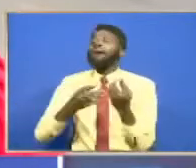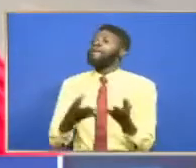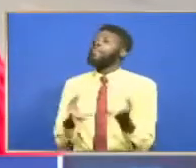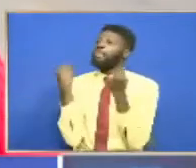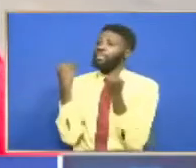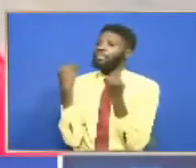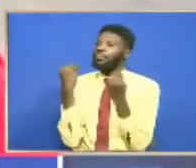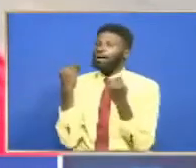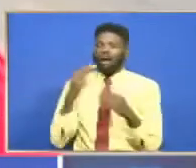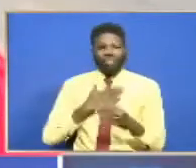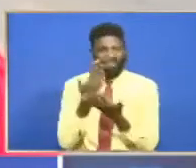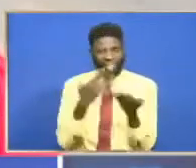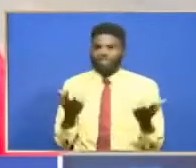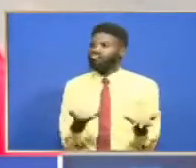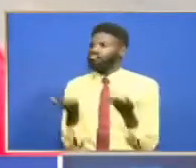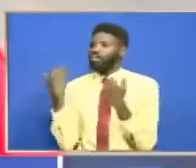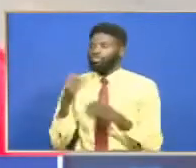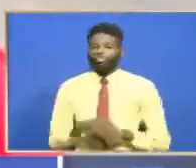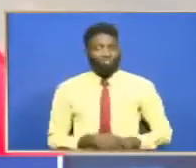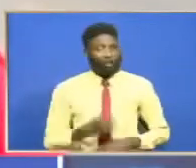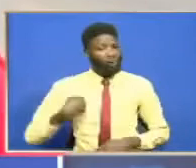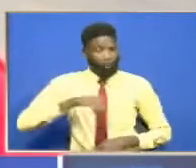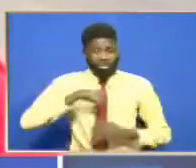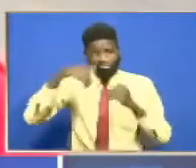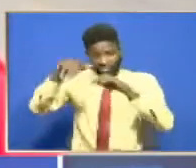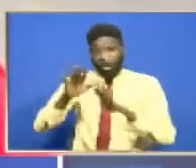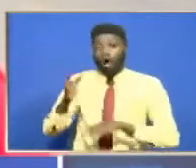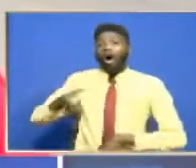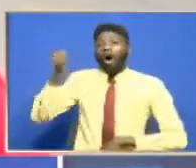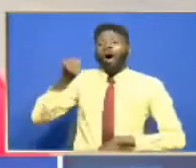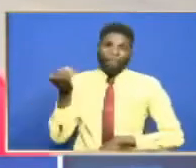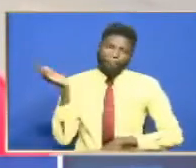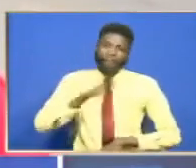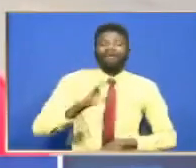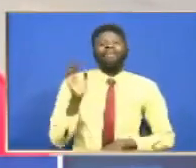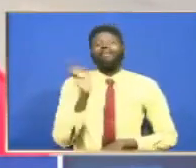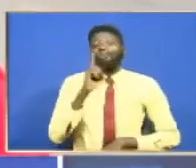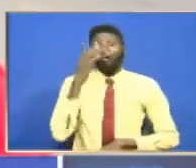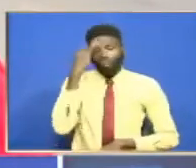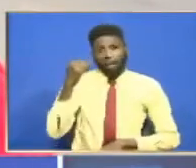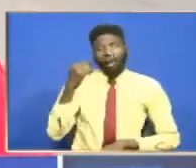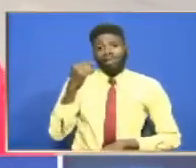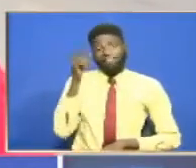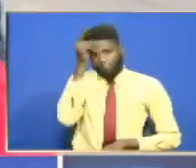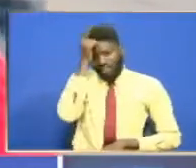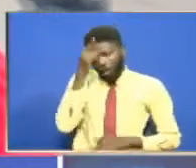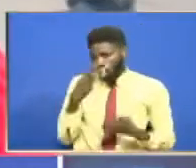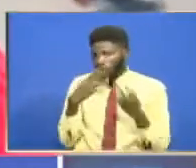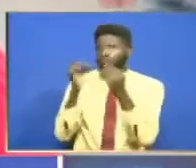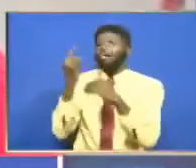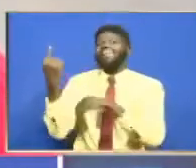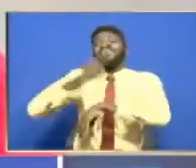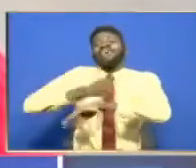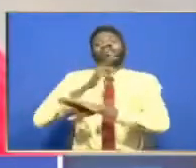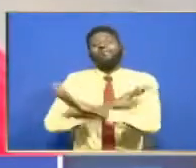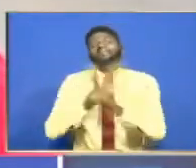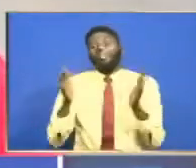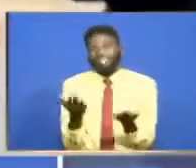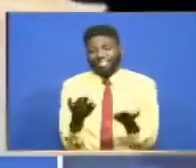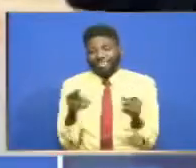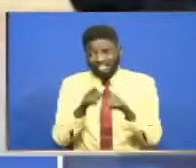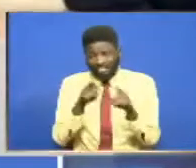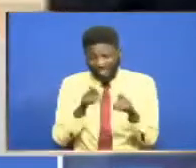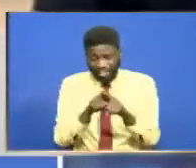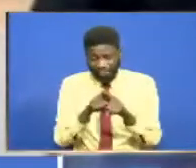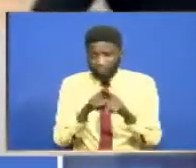Nairobi. Manake labda Nairobi ndio kwako, ndio kulioko kazi, vitu kama hivyo. Ulikuwa umeenda siku moja tu labda nyumbani. Challenge nyingine ni transport kama imekuwa ni